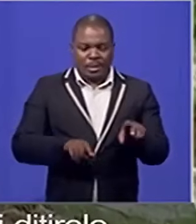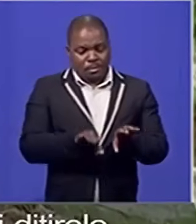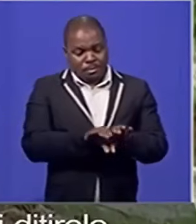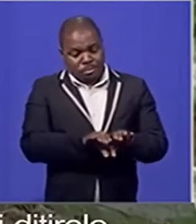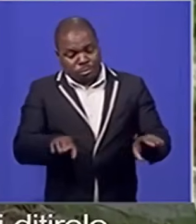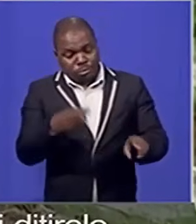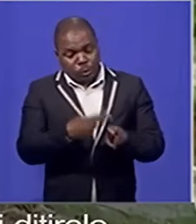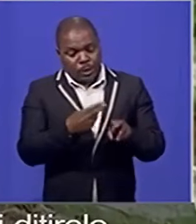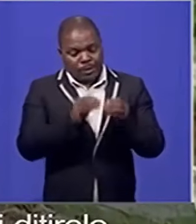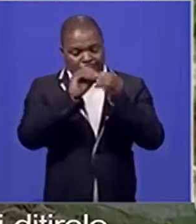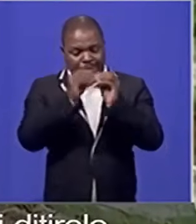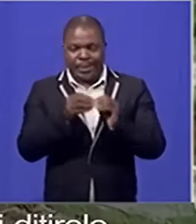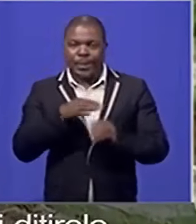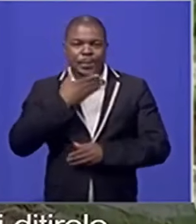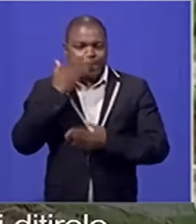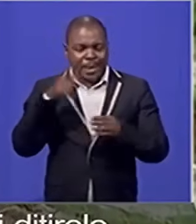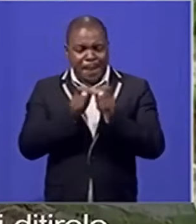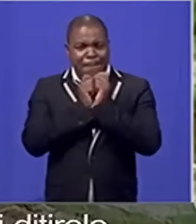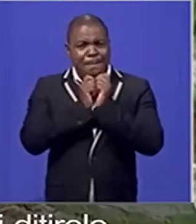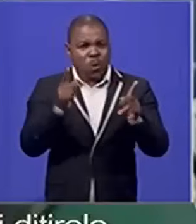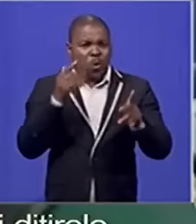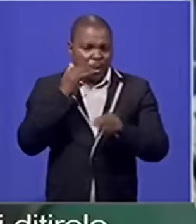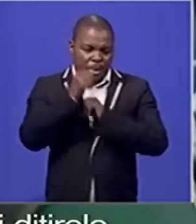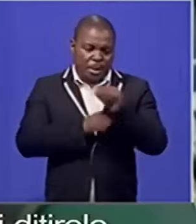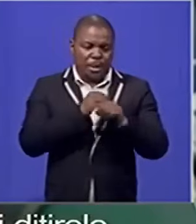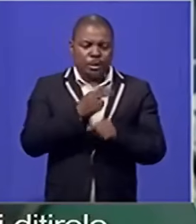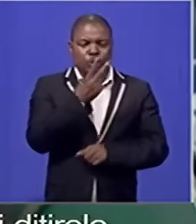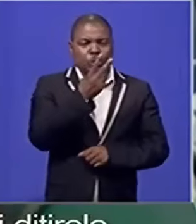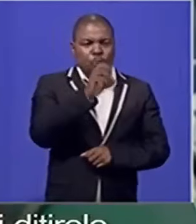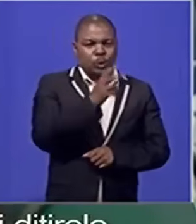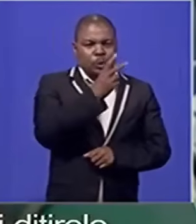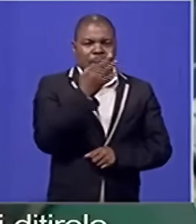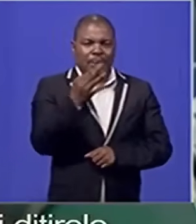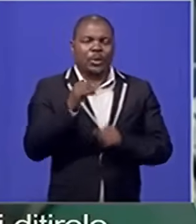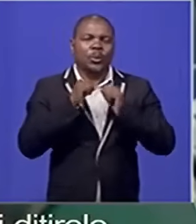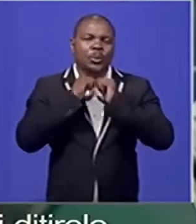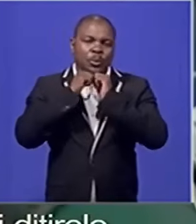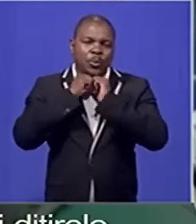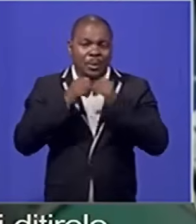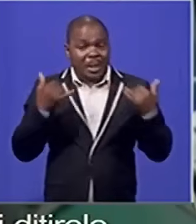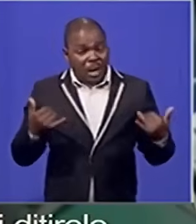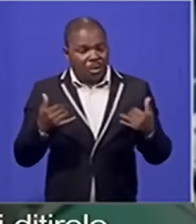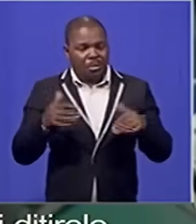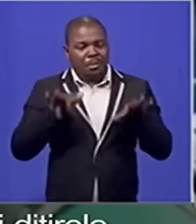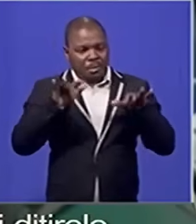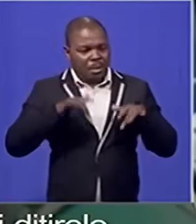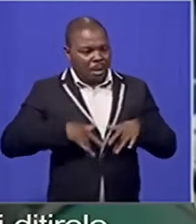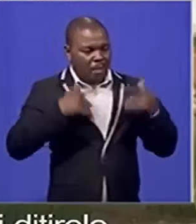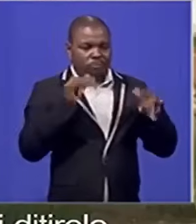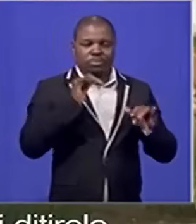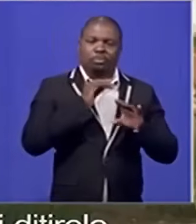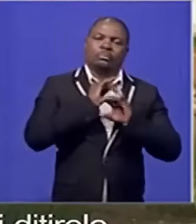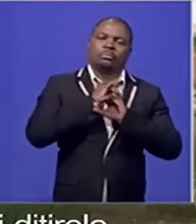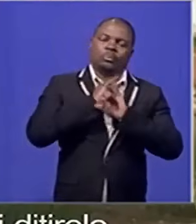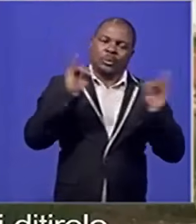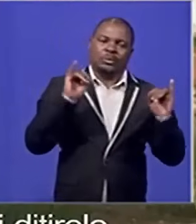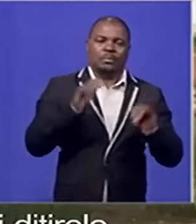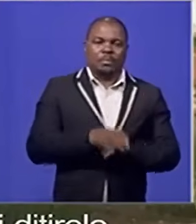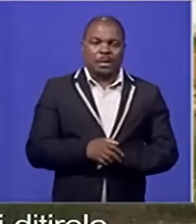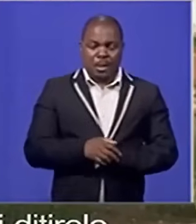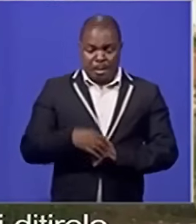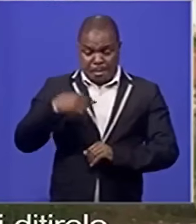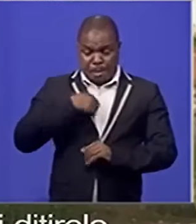tsamaisang leswe eo e thubegileng ka ngwaga wa 2023 ka Phatwe eo e ketefaletsang baagi botshelo. Ke dropile auto